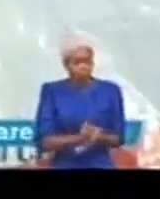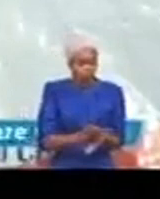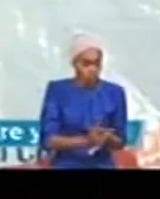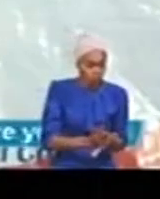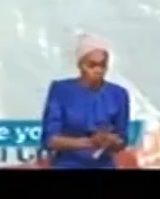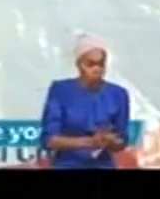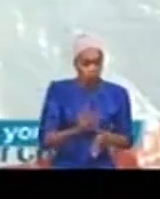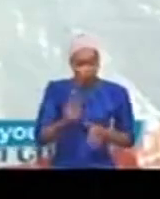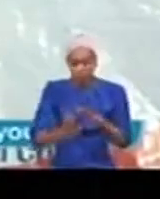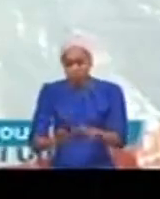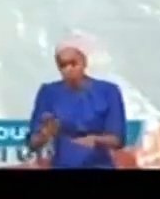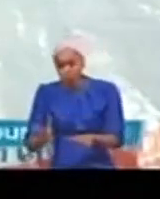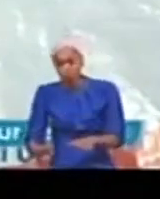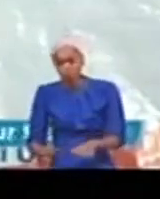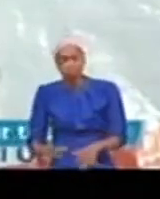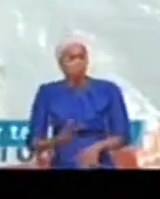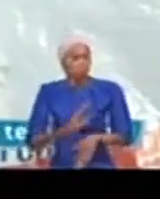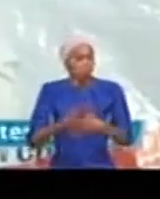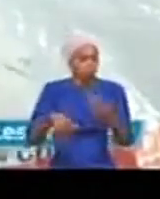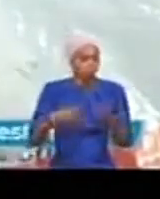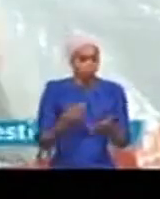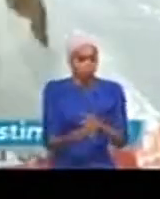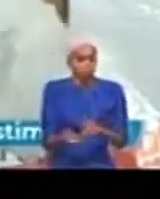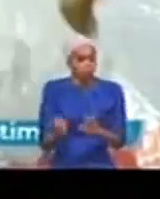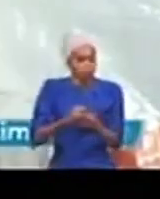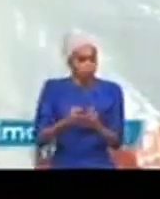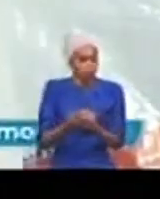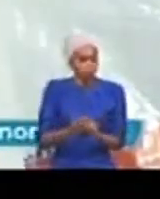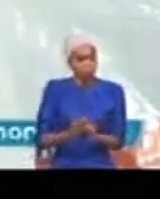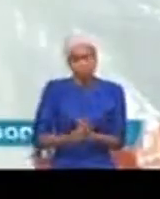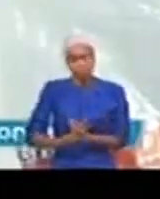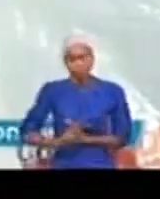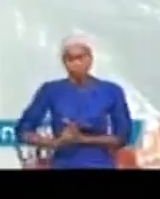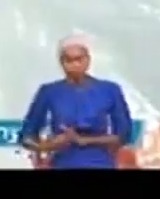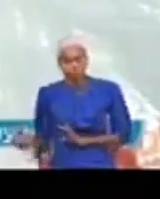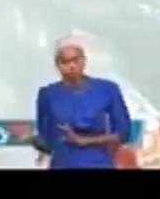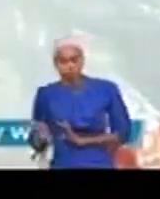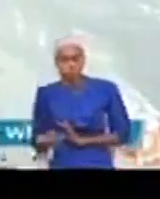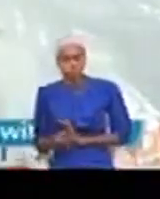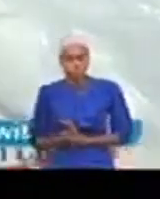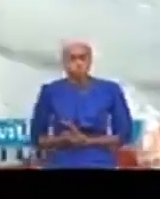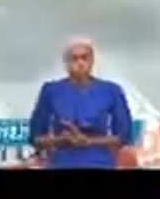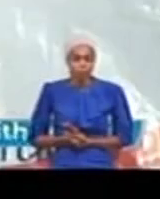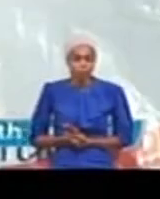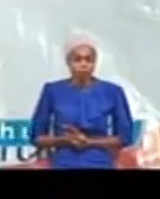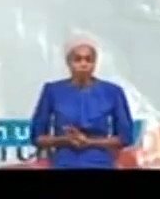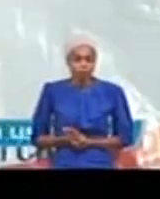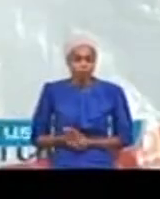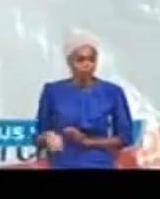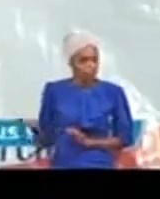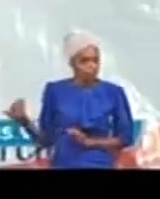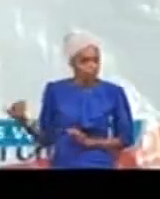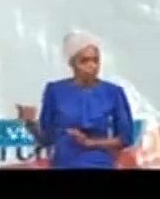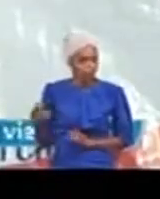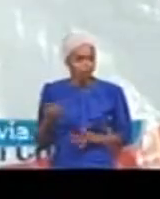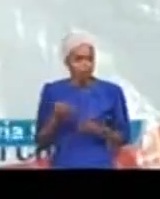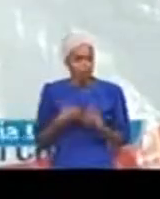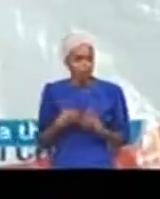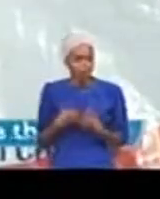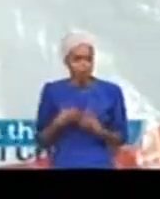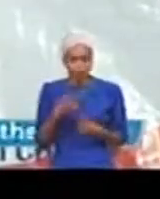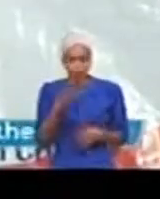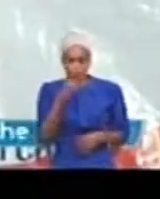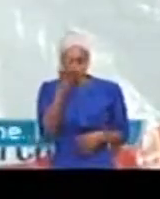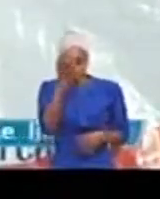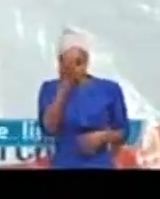do anything. I'm very active, and no one can know that I was having a partial stroke to this left part of my